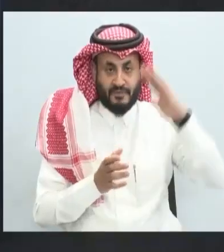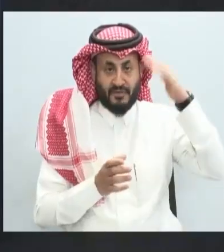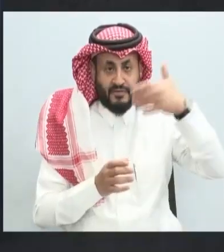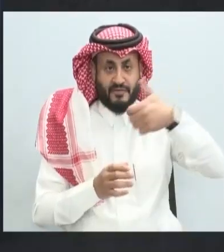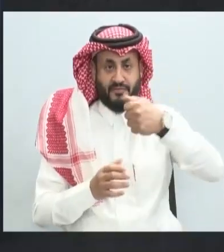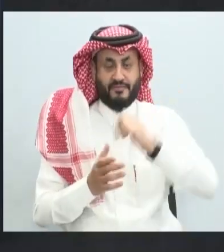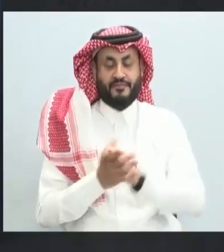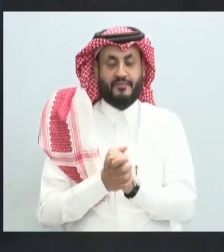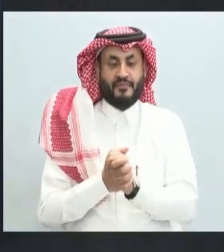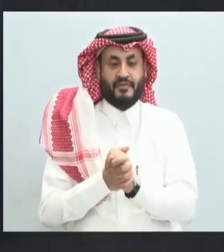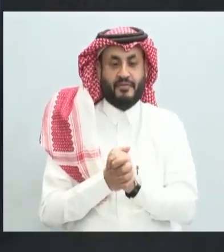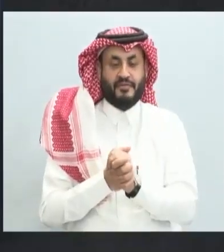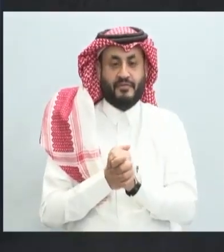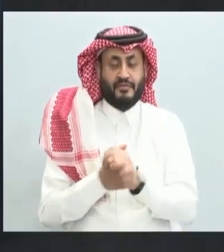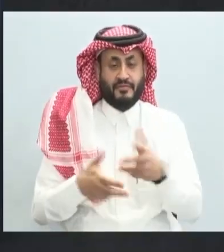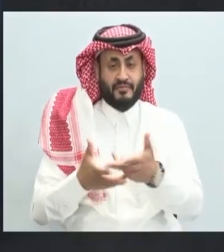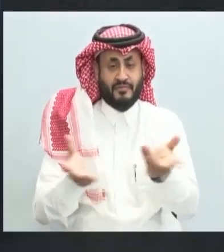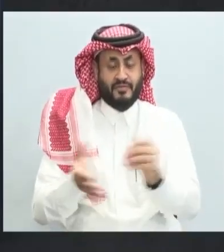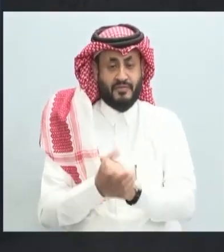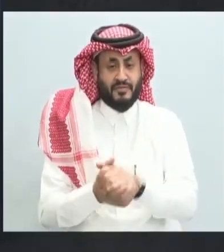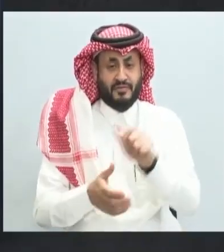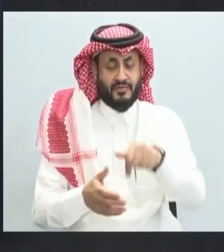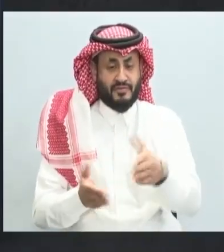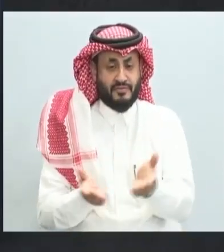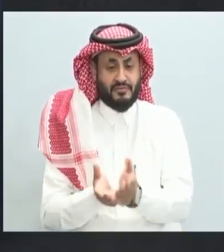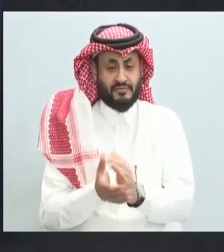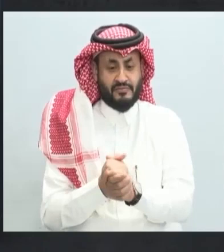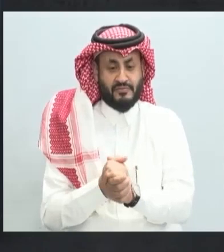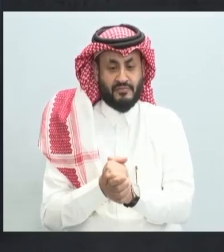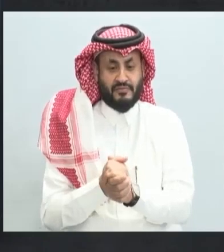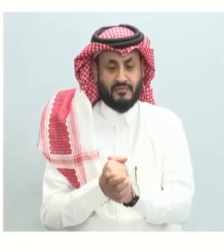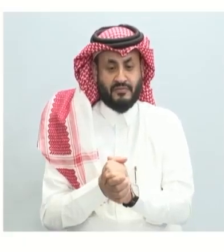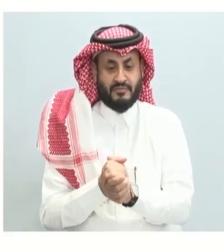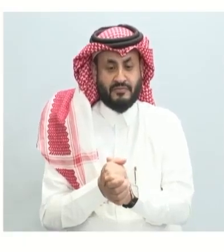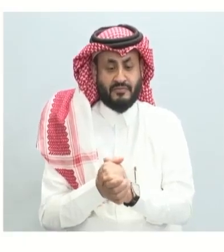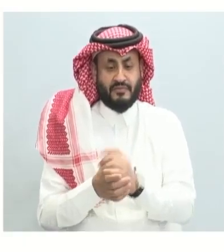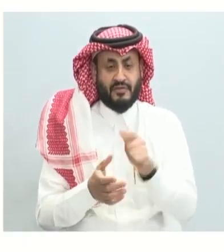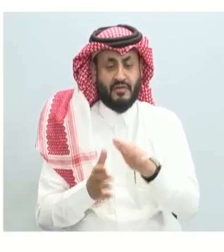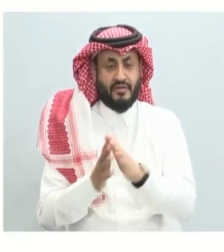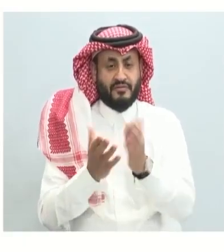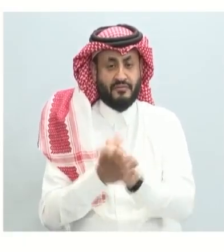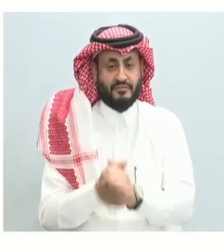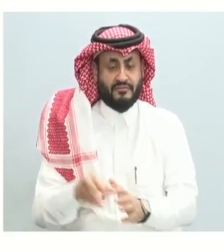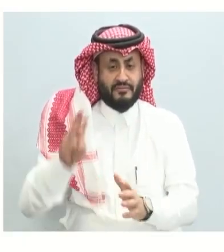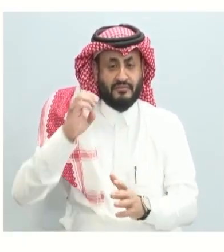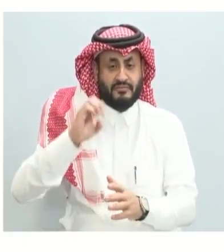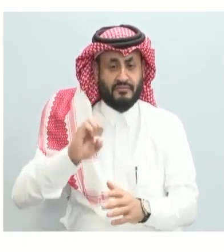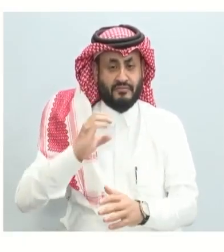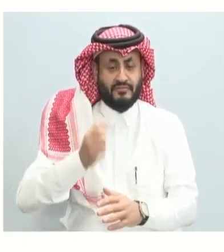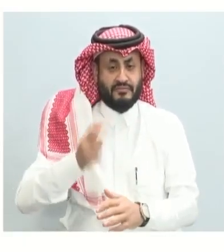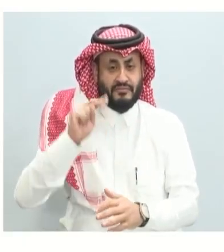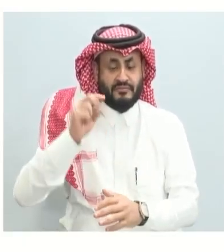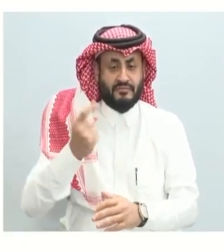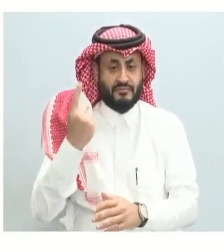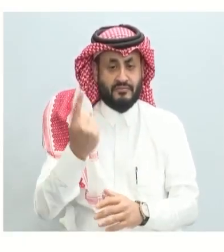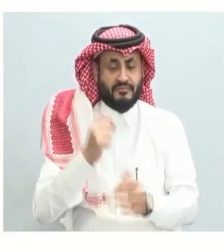Assalamu alaikum wa rahmatullahi wa barakatuh. Welcome everyone in today's class. Our textbook is weekend one, and